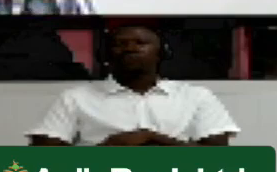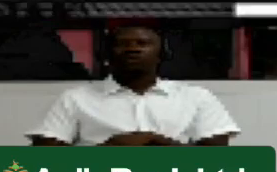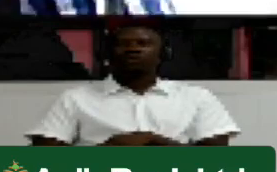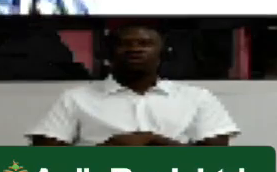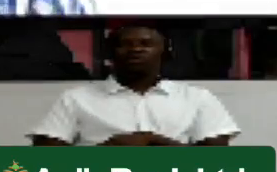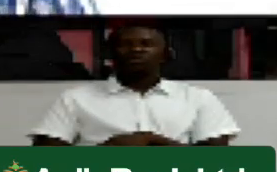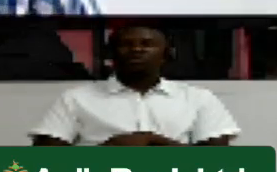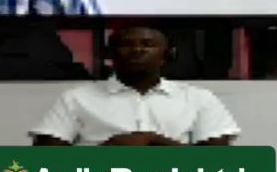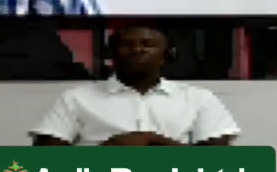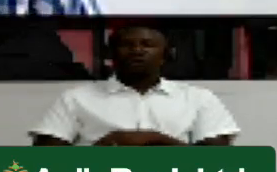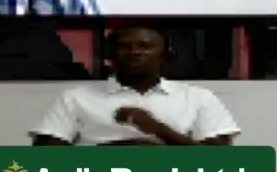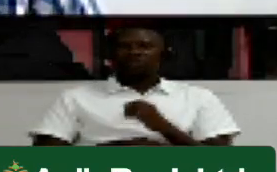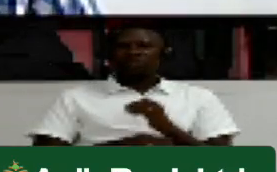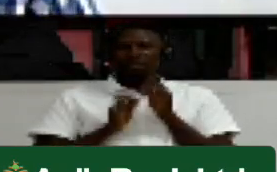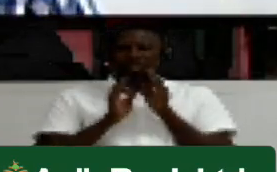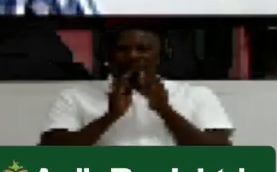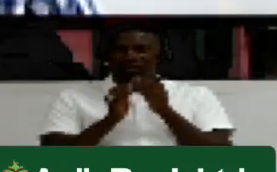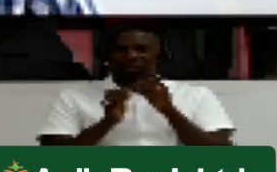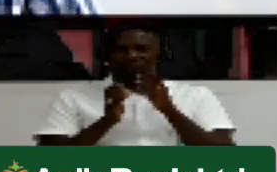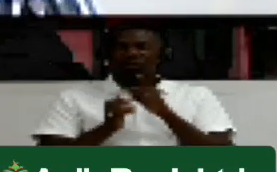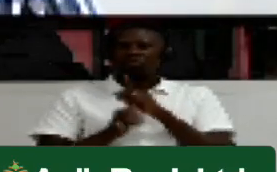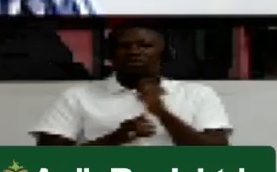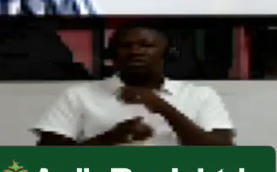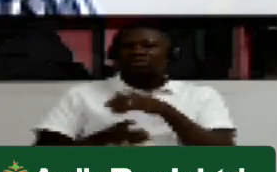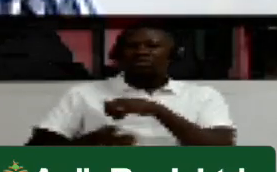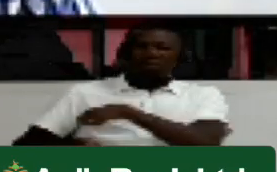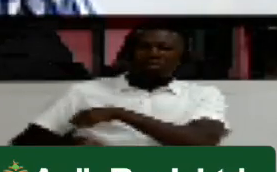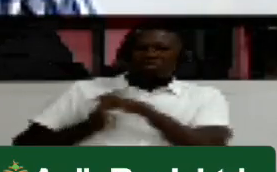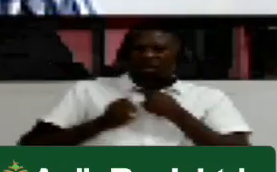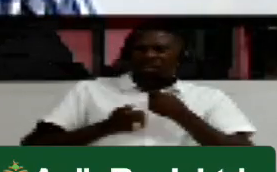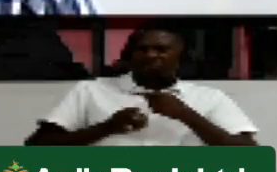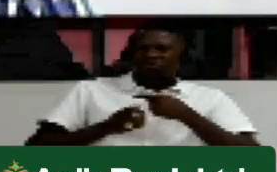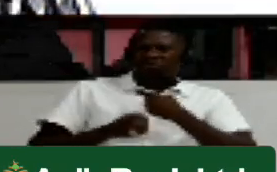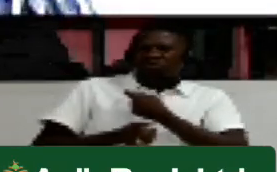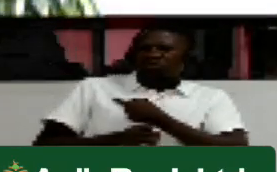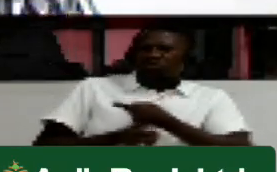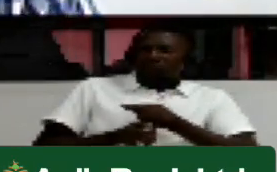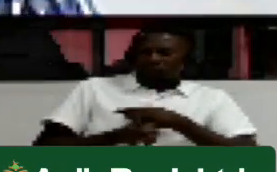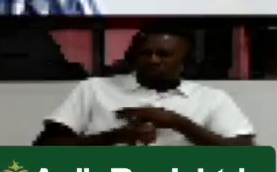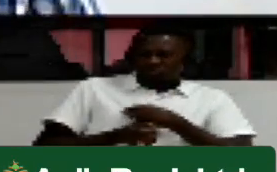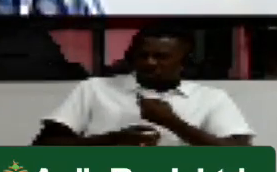Can you explain what these bed sores were and what kind of operation he had